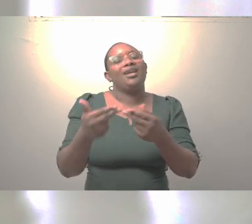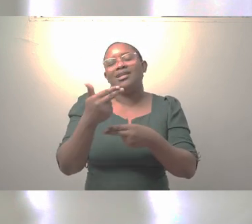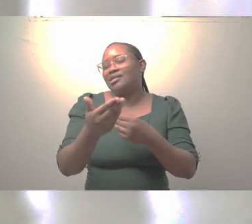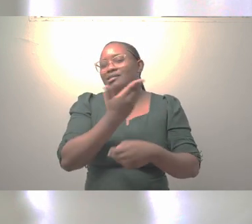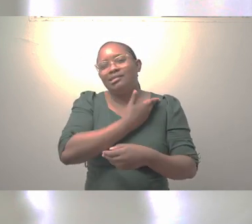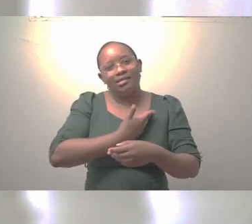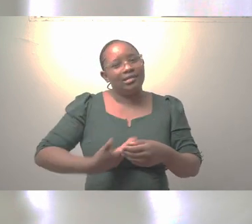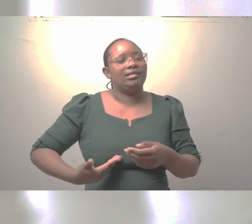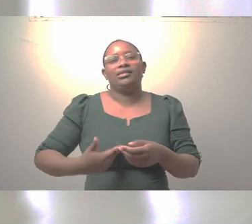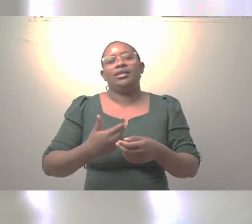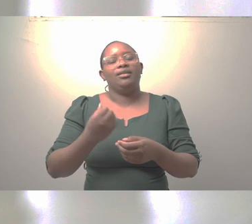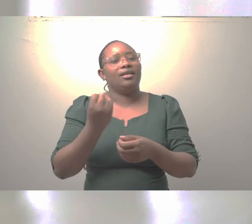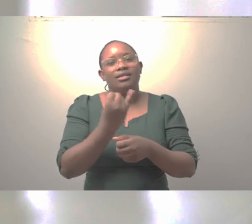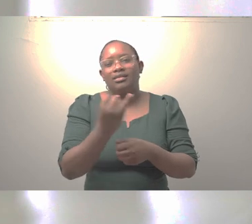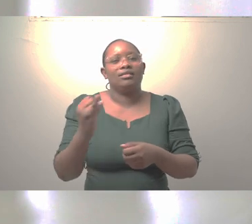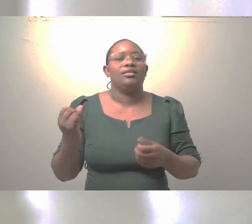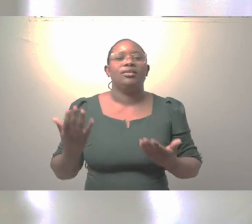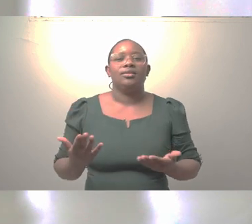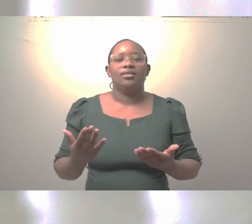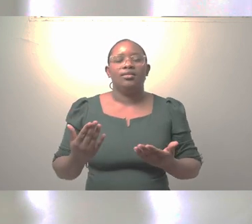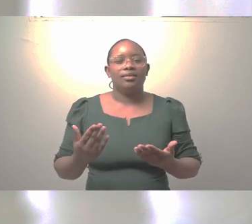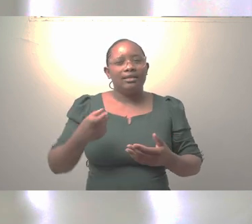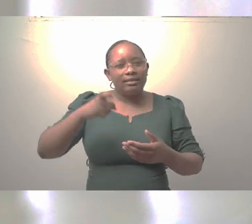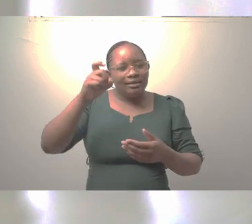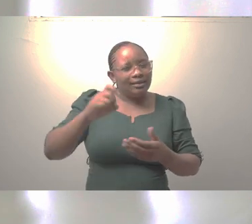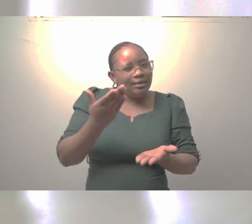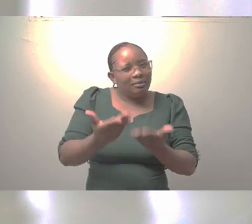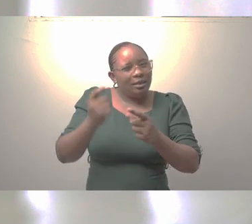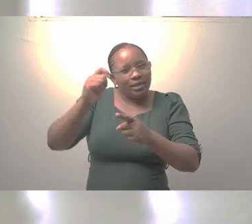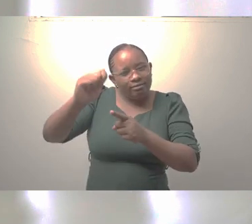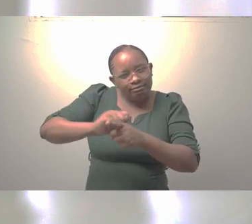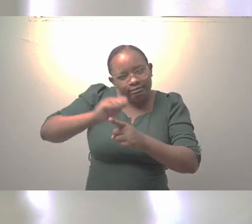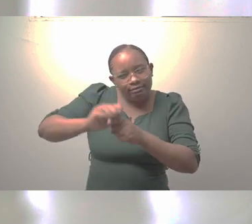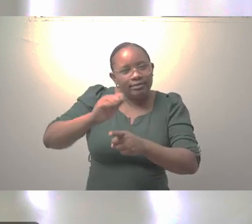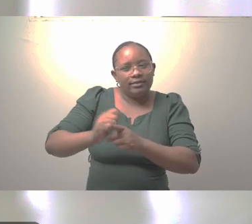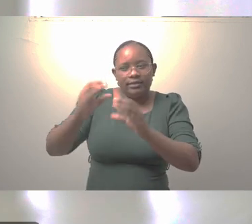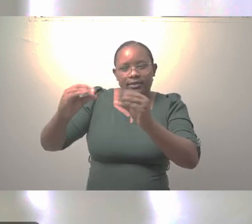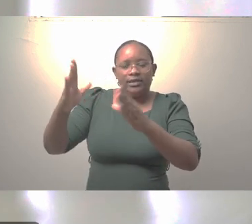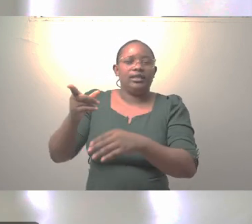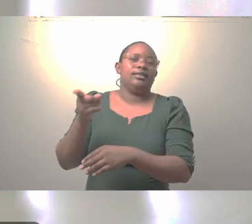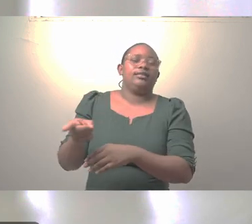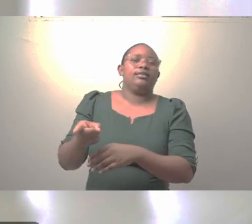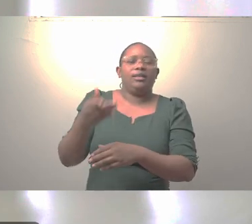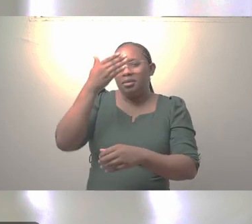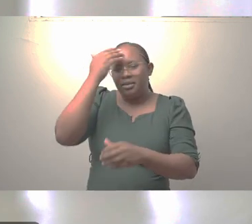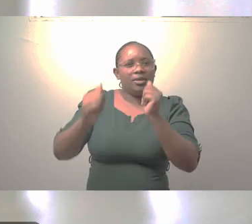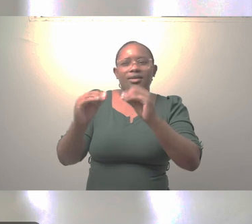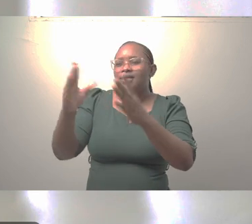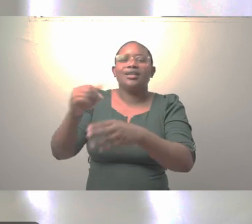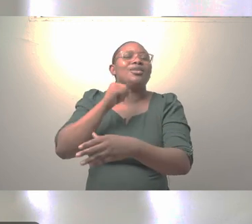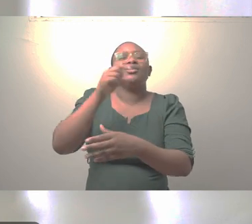is a serious issue. There's need either to train the teachers that are actually doing the buying in the